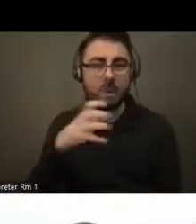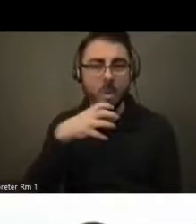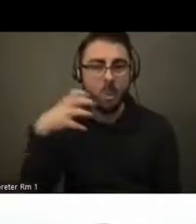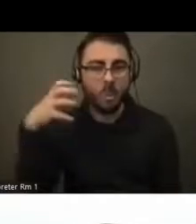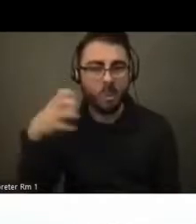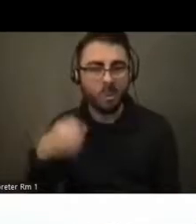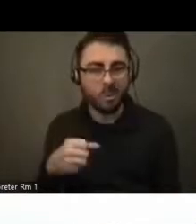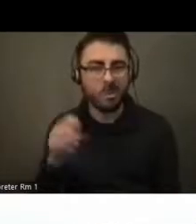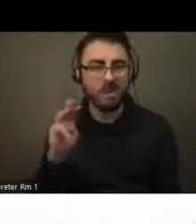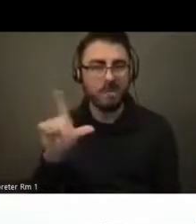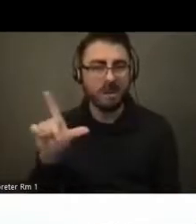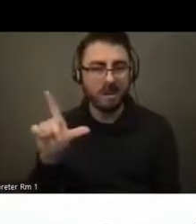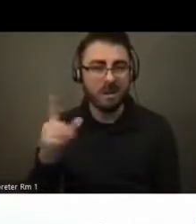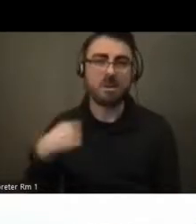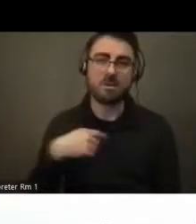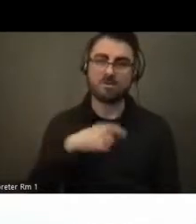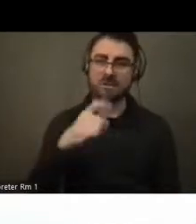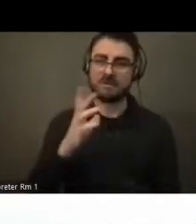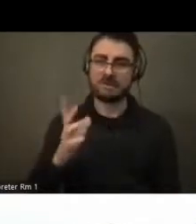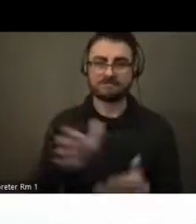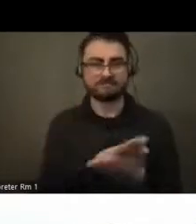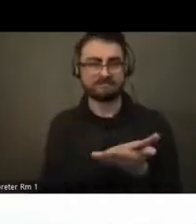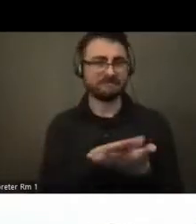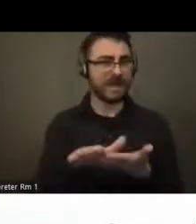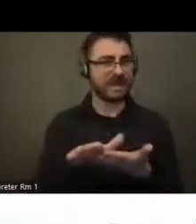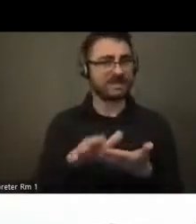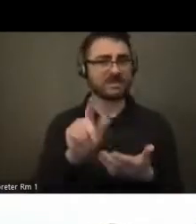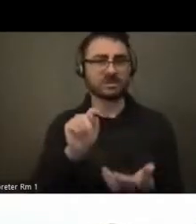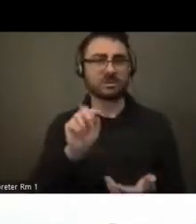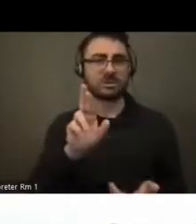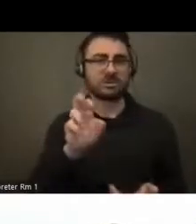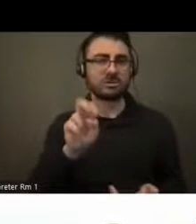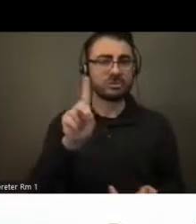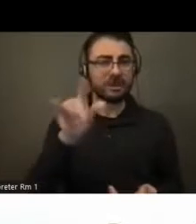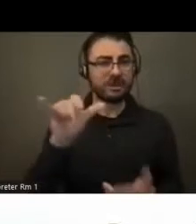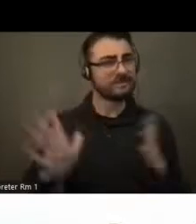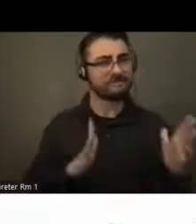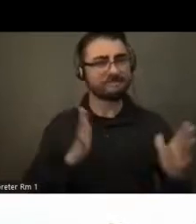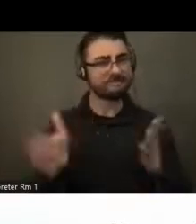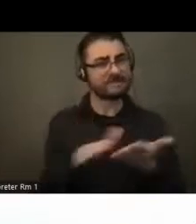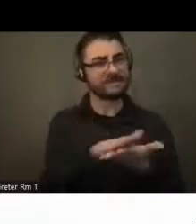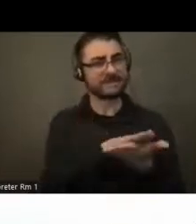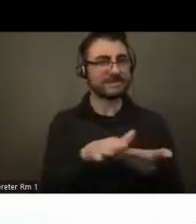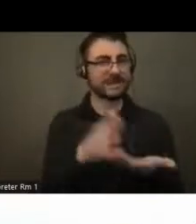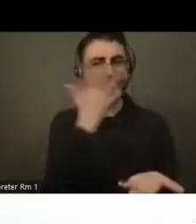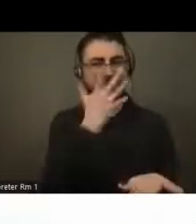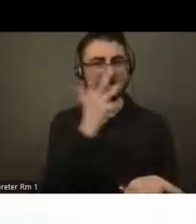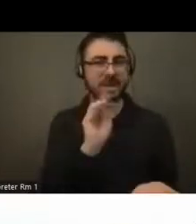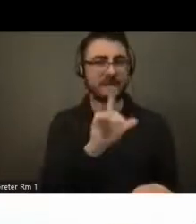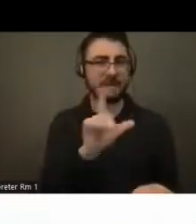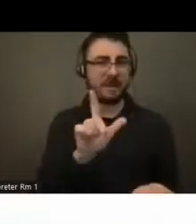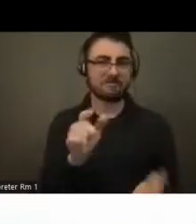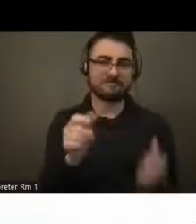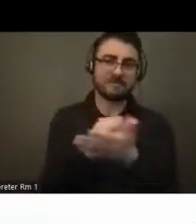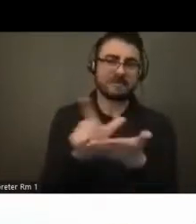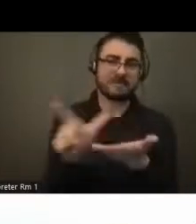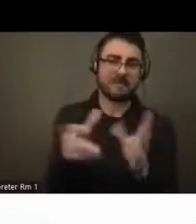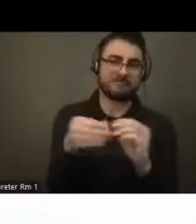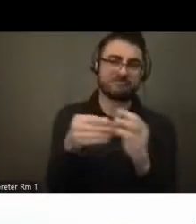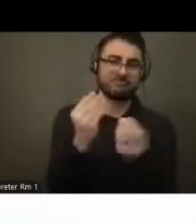have a trendy, luxurious looks mall. That's all I needed to say tonight.